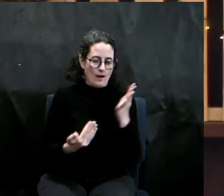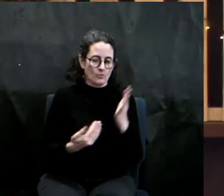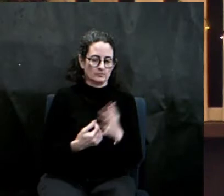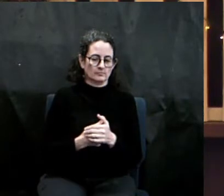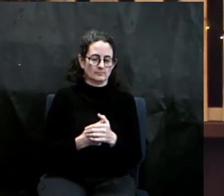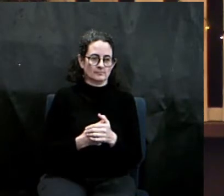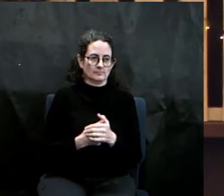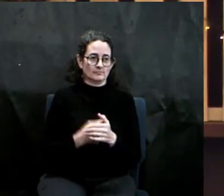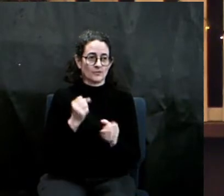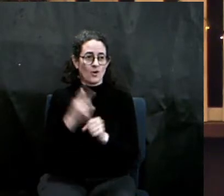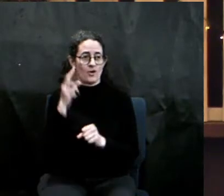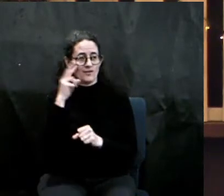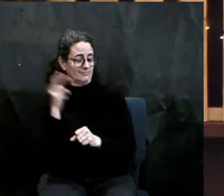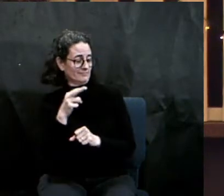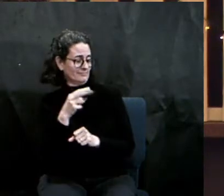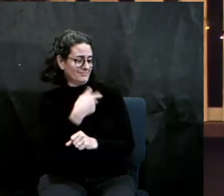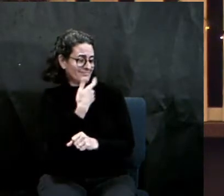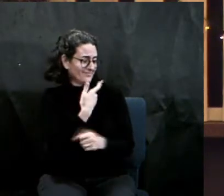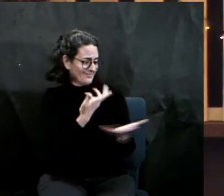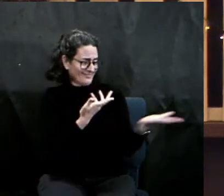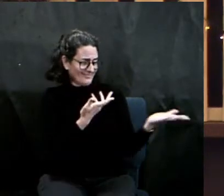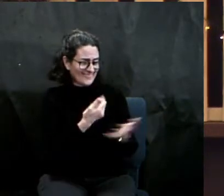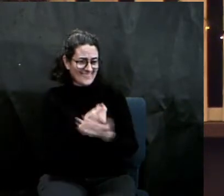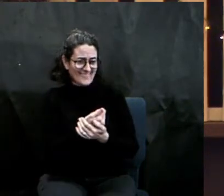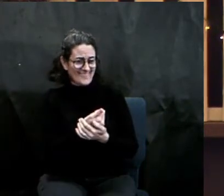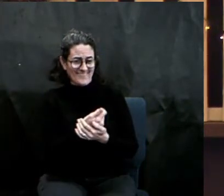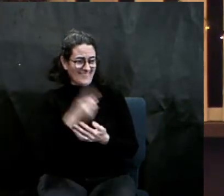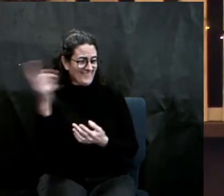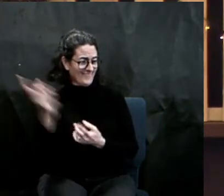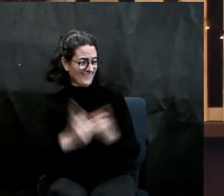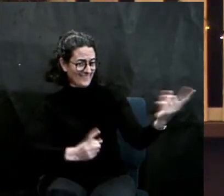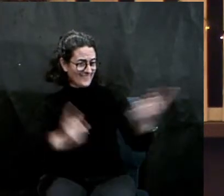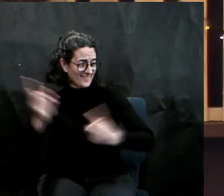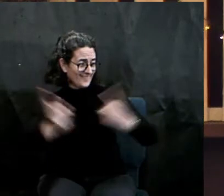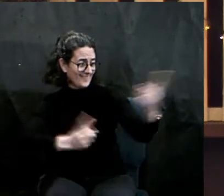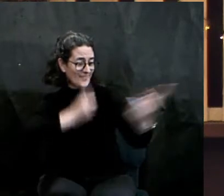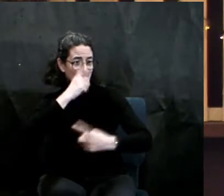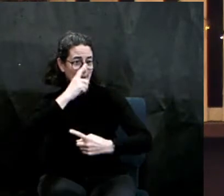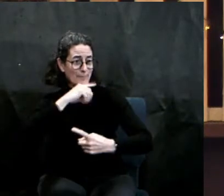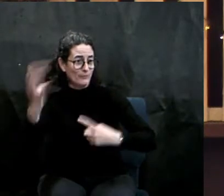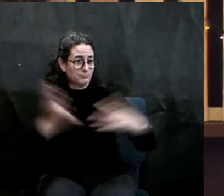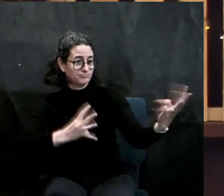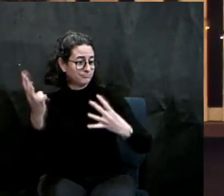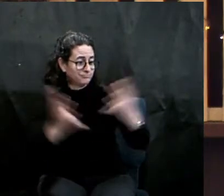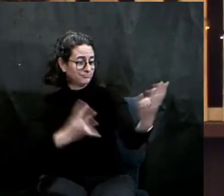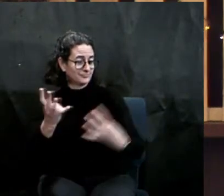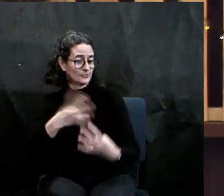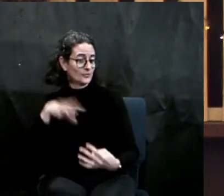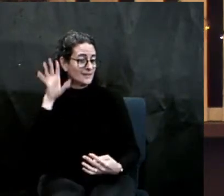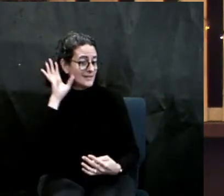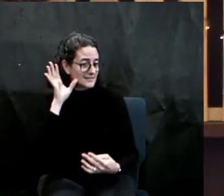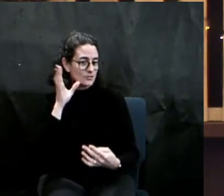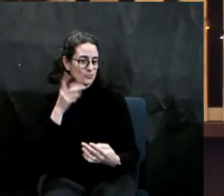And God laughs as he sends one person after another into that house to visit Paul and to hear